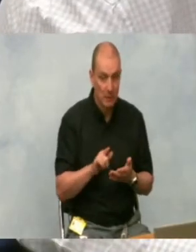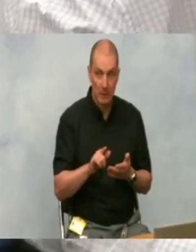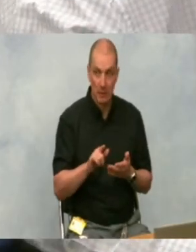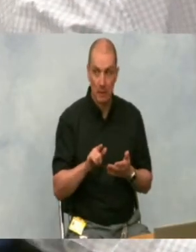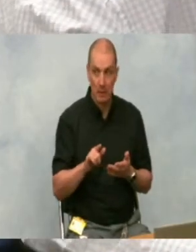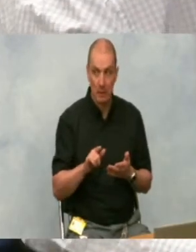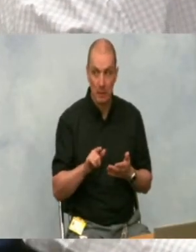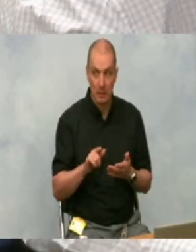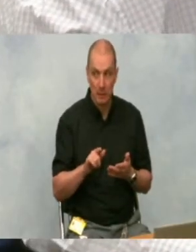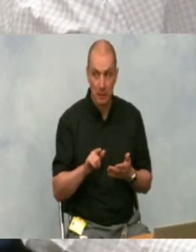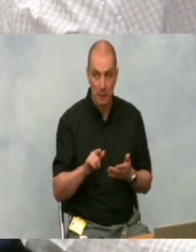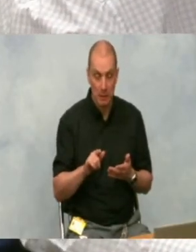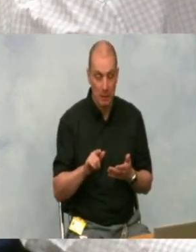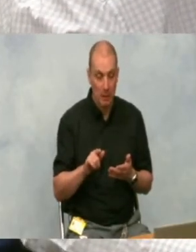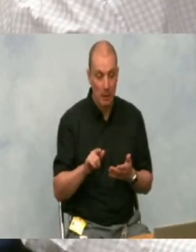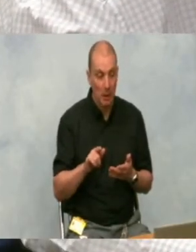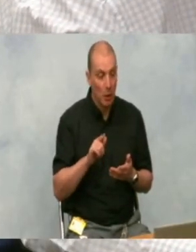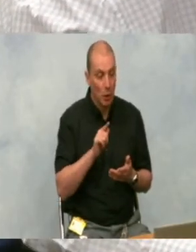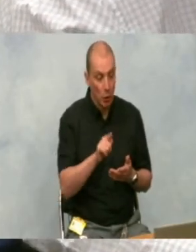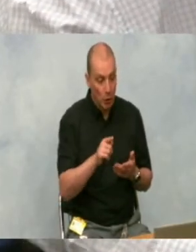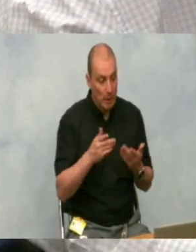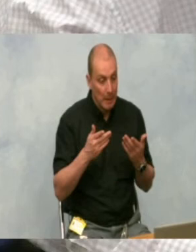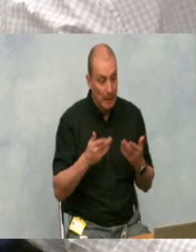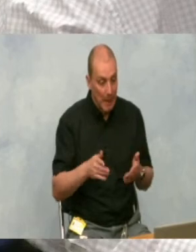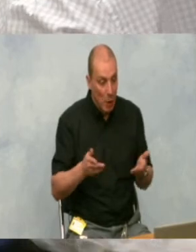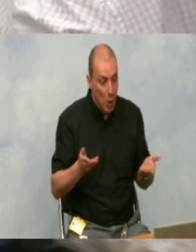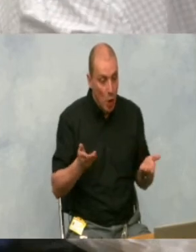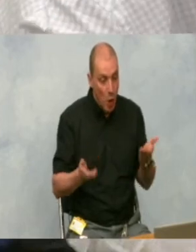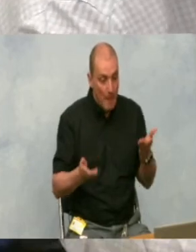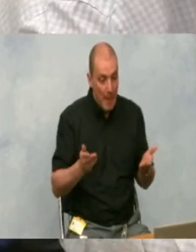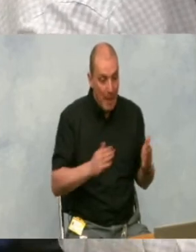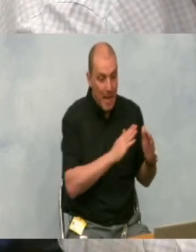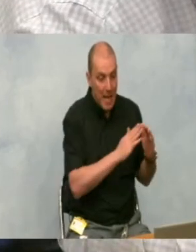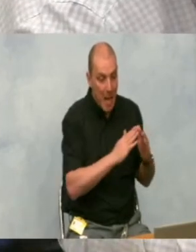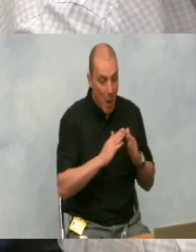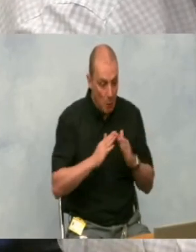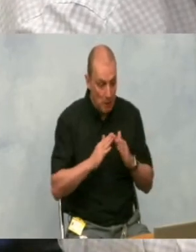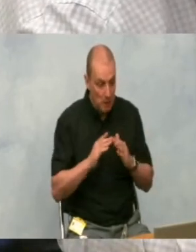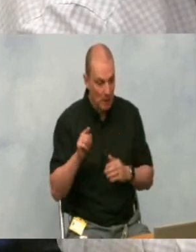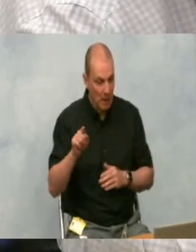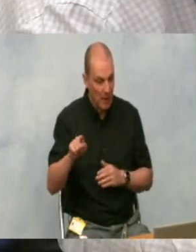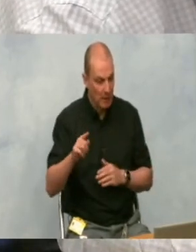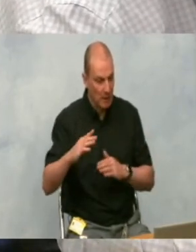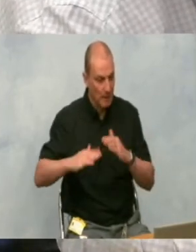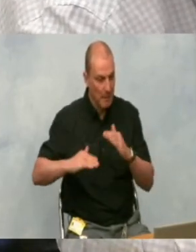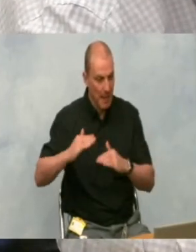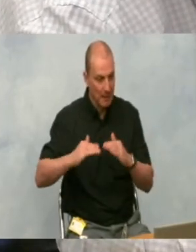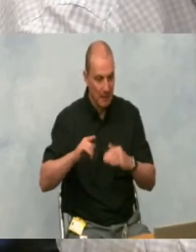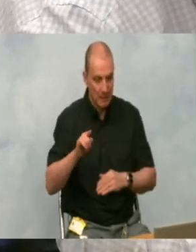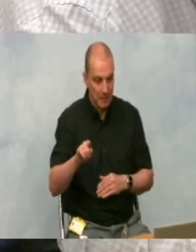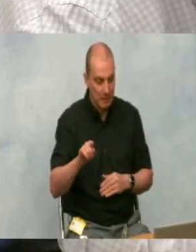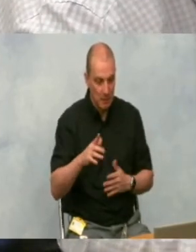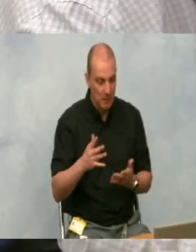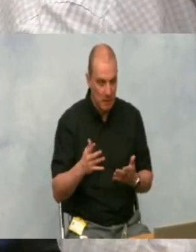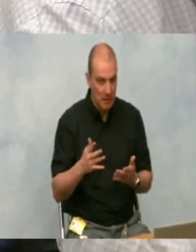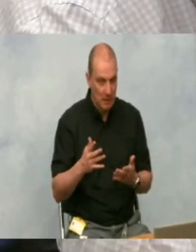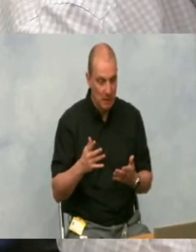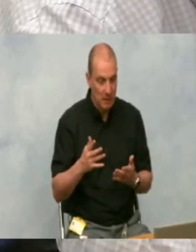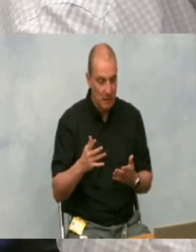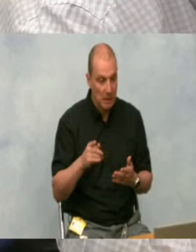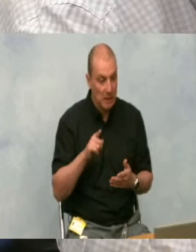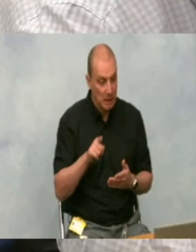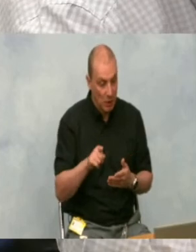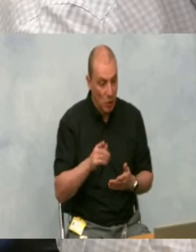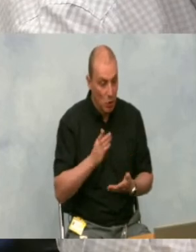another hand. It's no like for like. And at the end of the day, it's not just the 400,000, it's 650,000 in